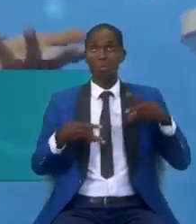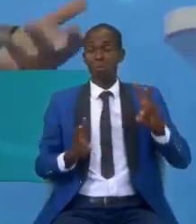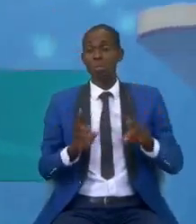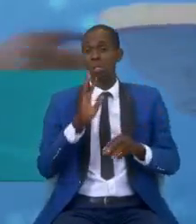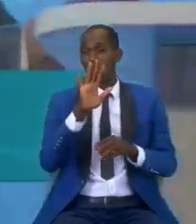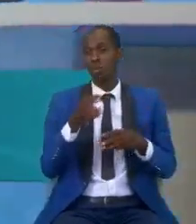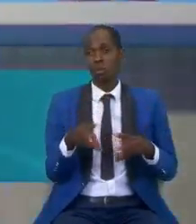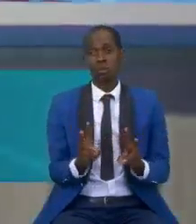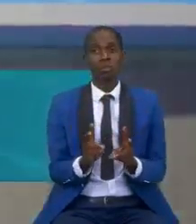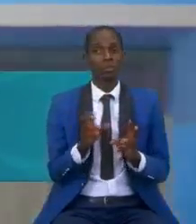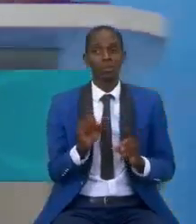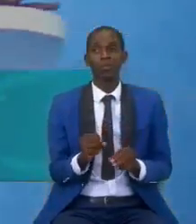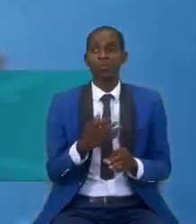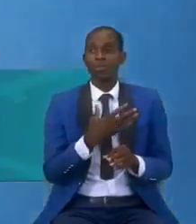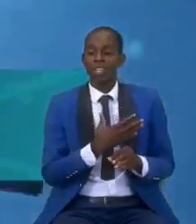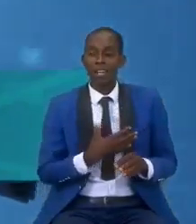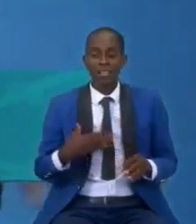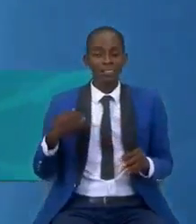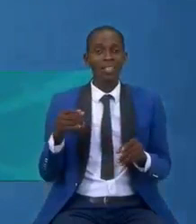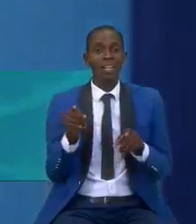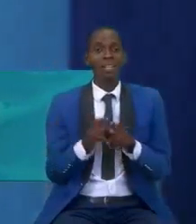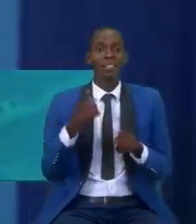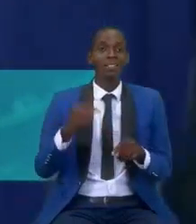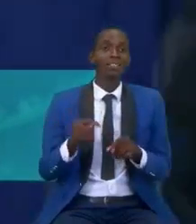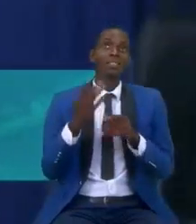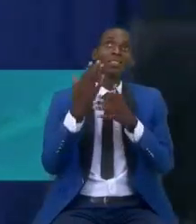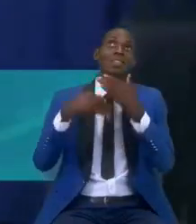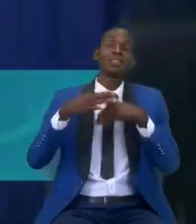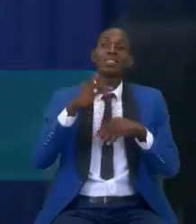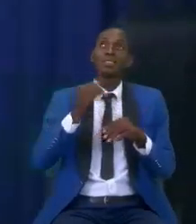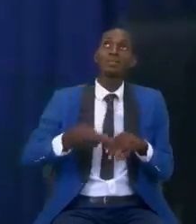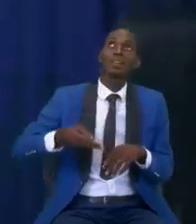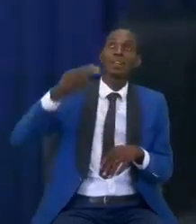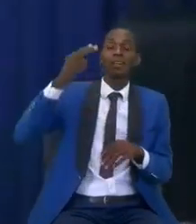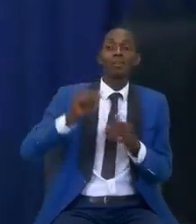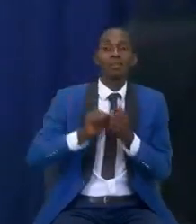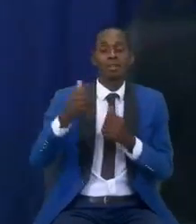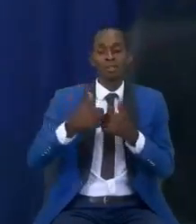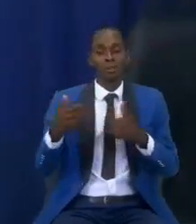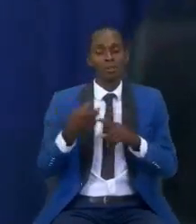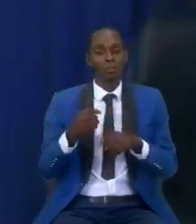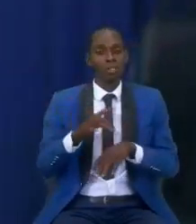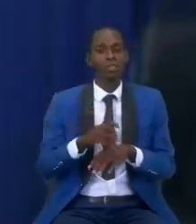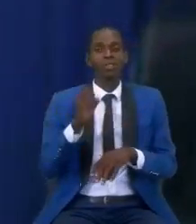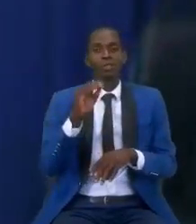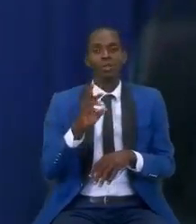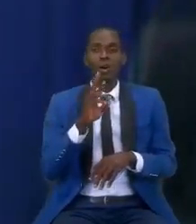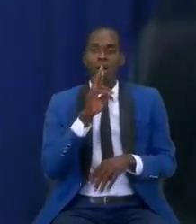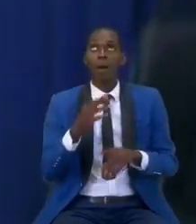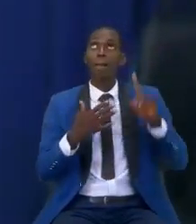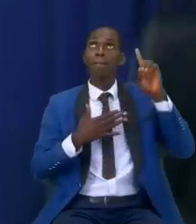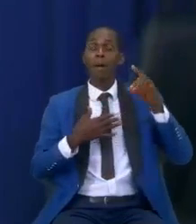thoughts, so are my ways, and so is my power greater than whatever you have. And God said,